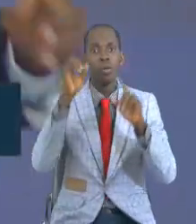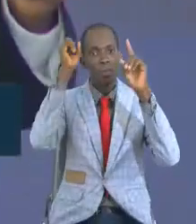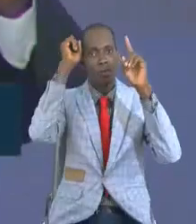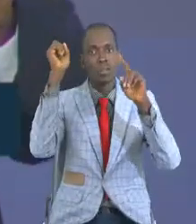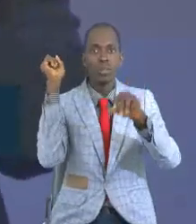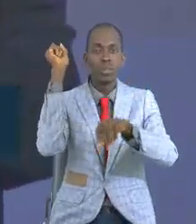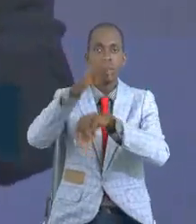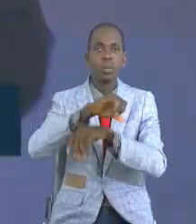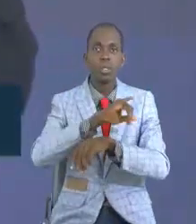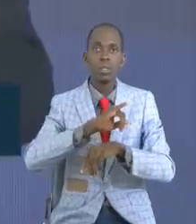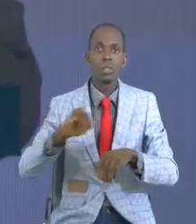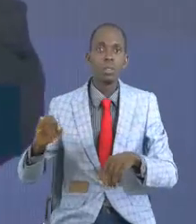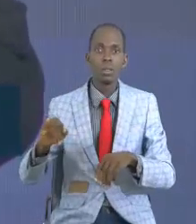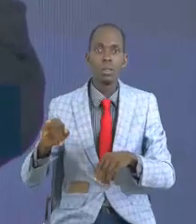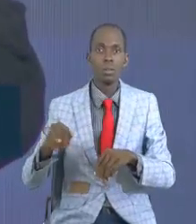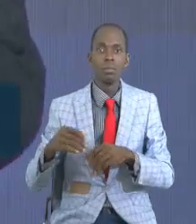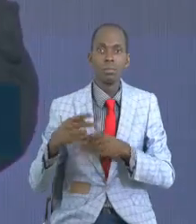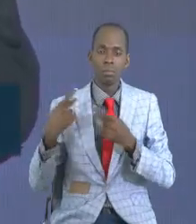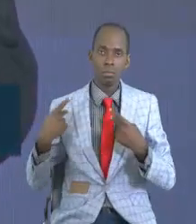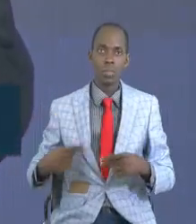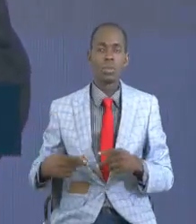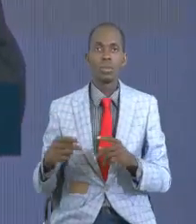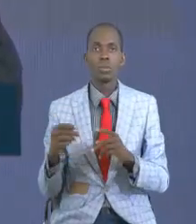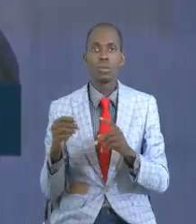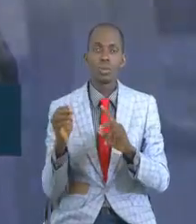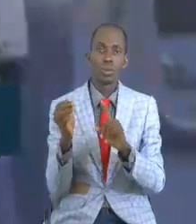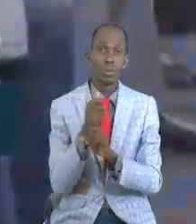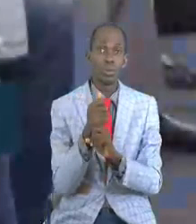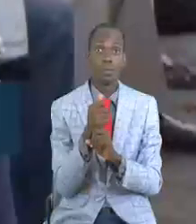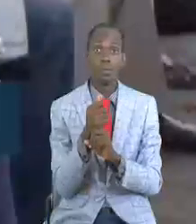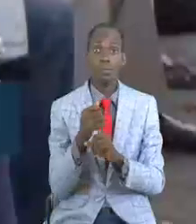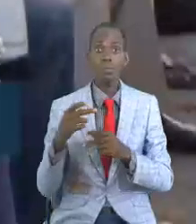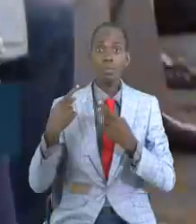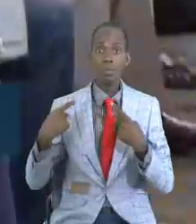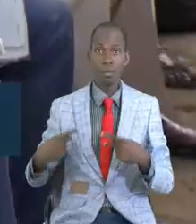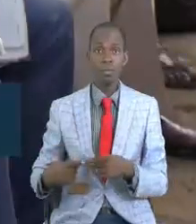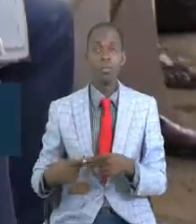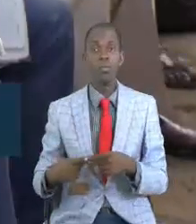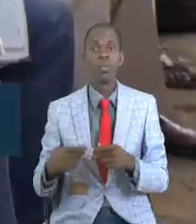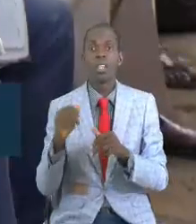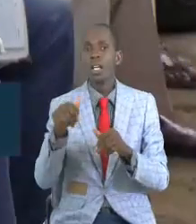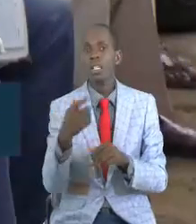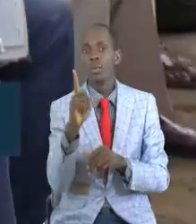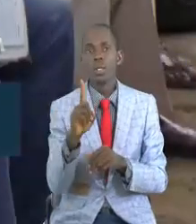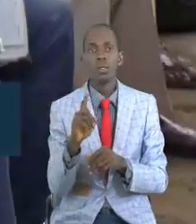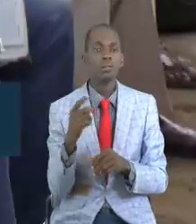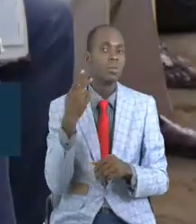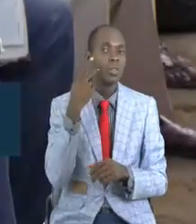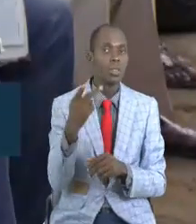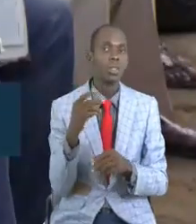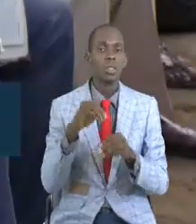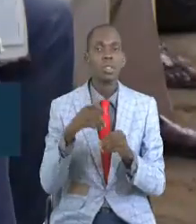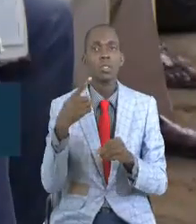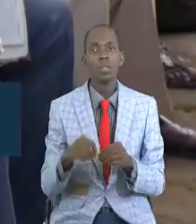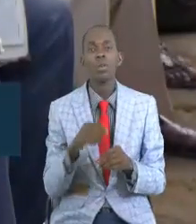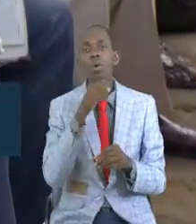His priesthood surpasses any other priesthood anywhere revealed in the old